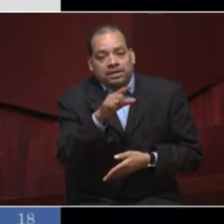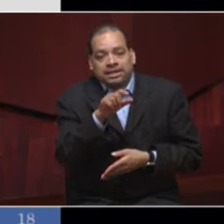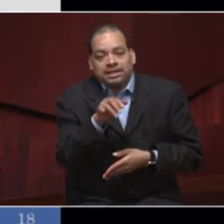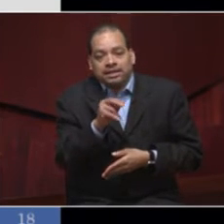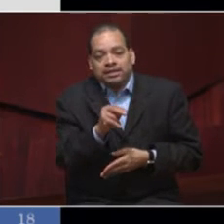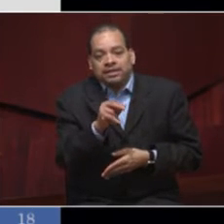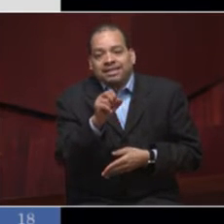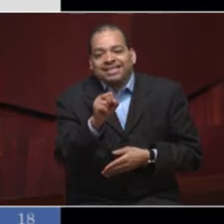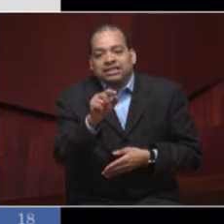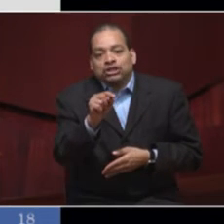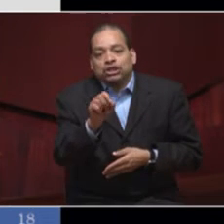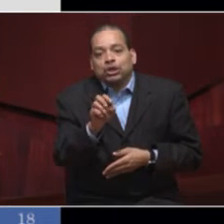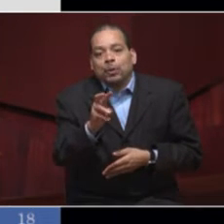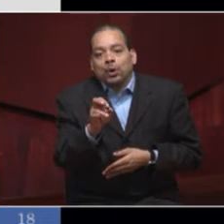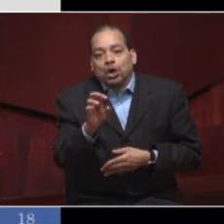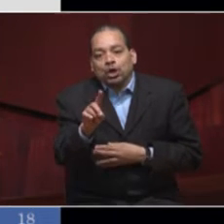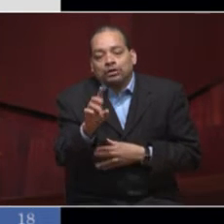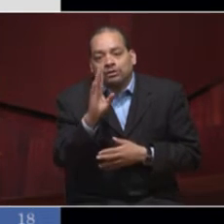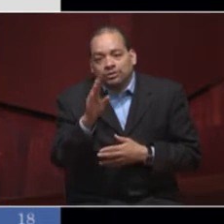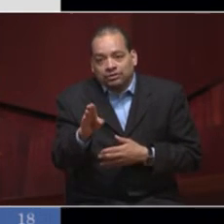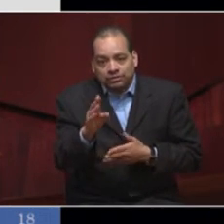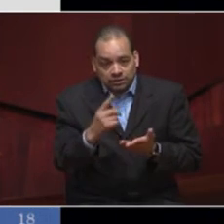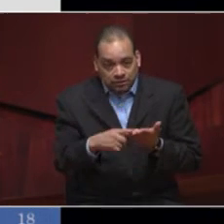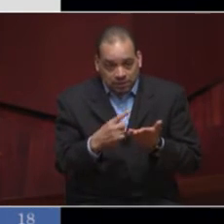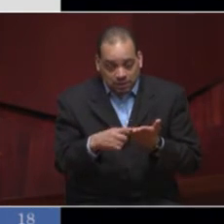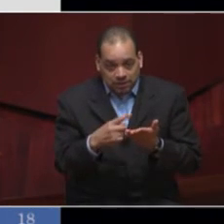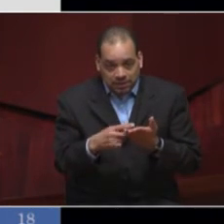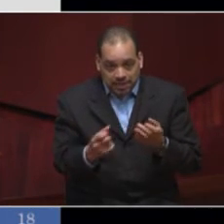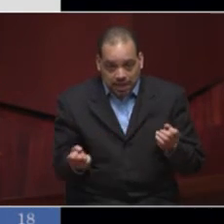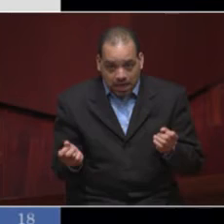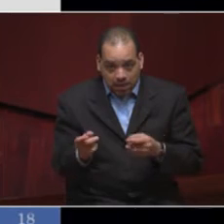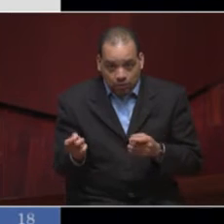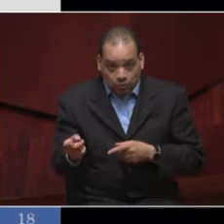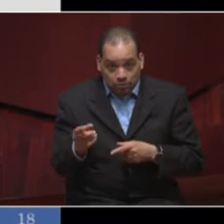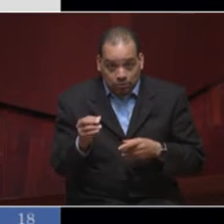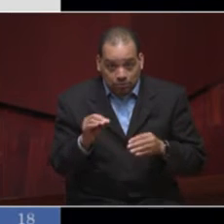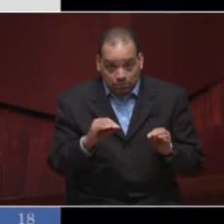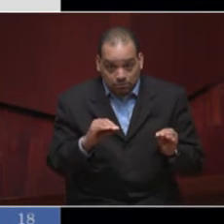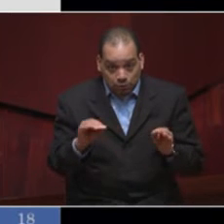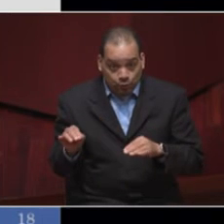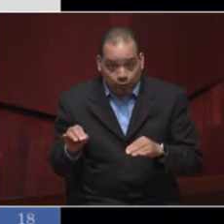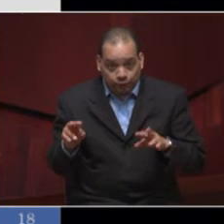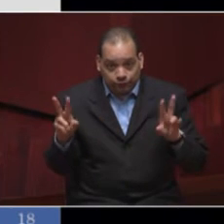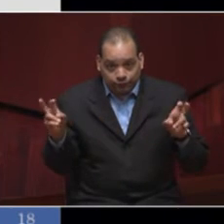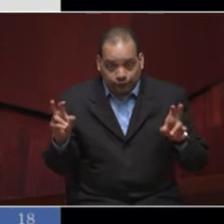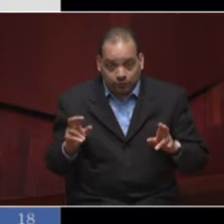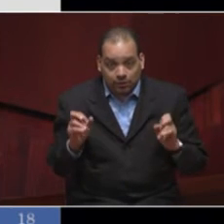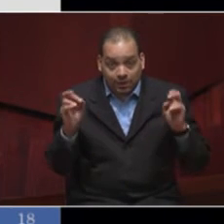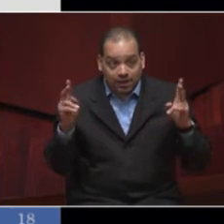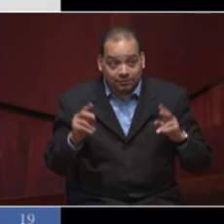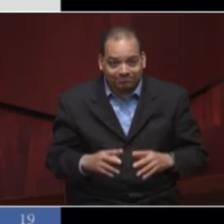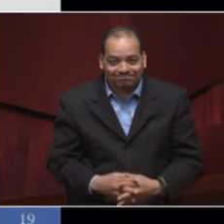much, and I hope to be able to talk to you at future BRIDG meetings. Thank you, Kathy.